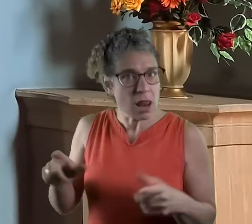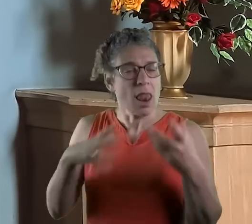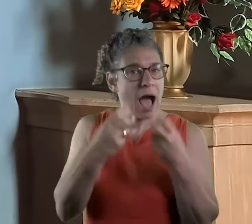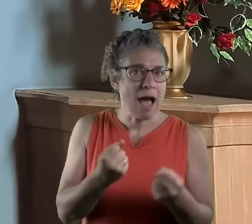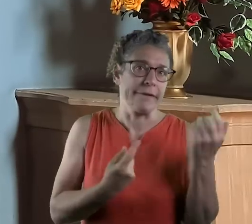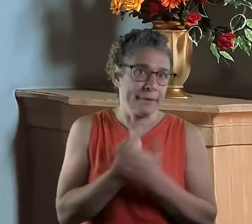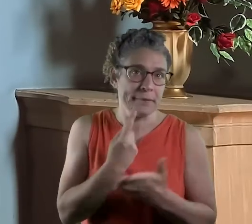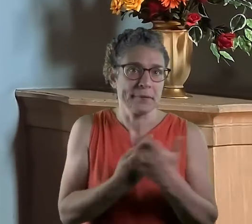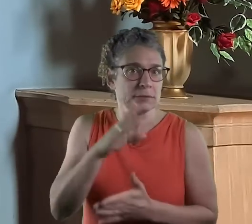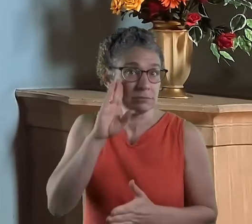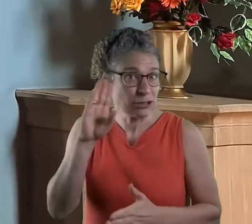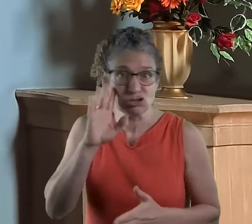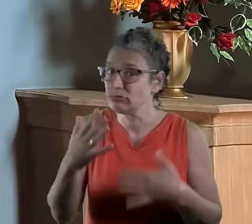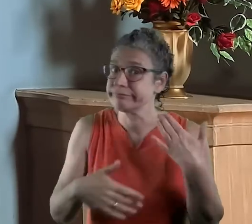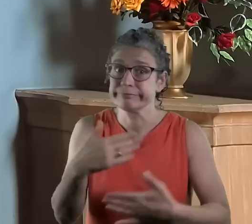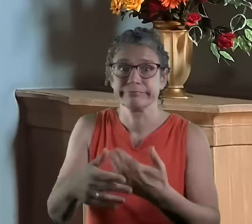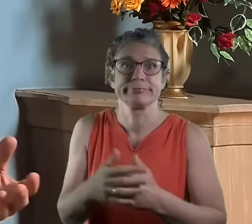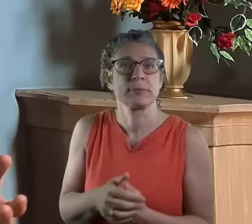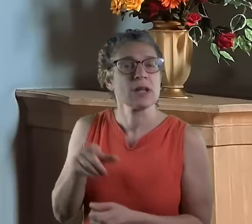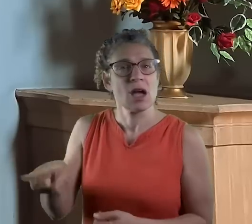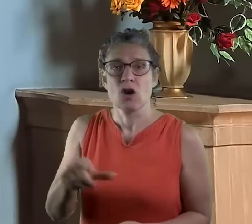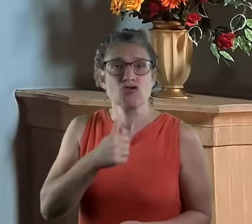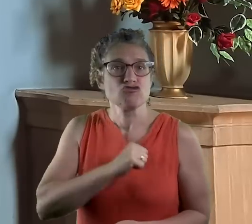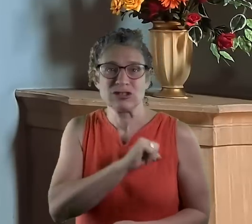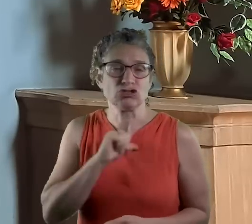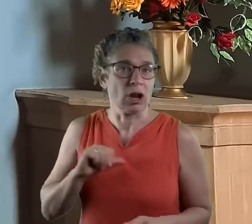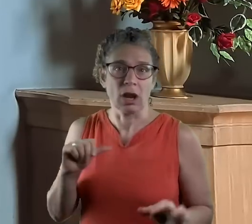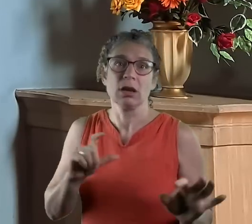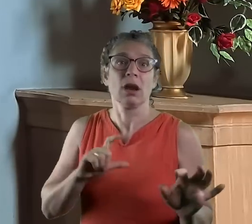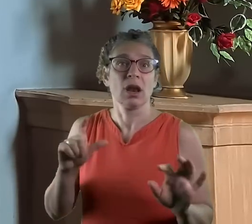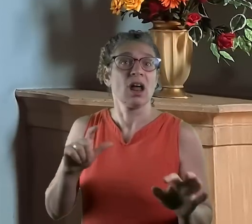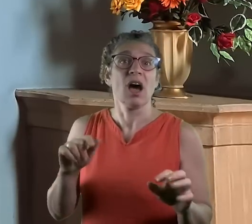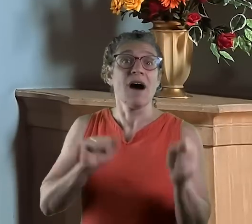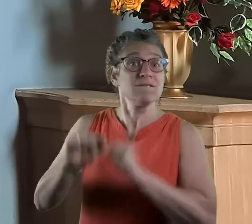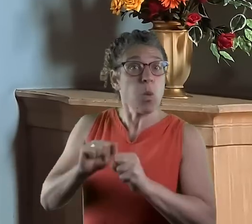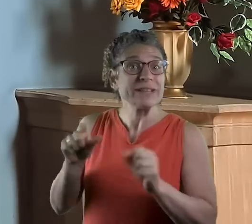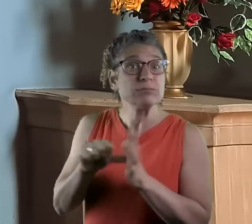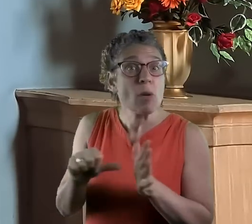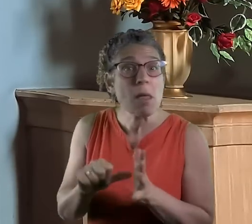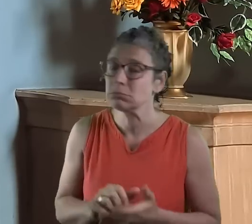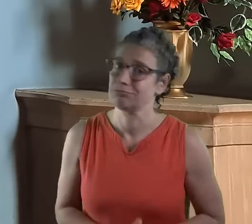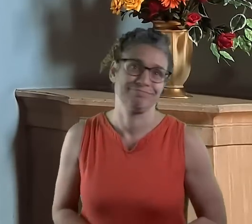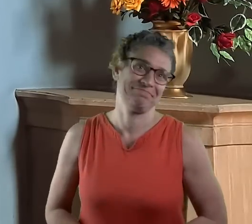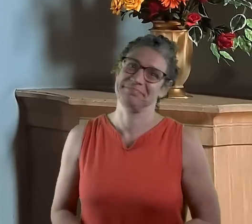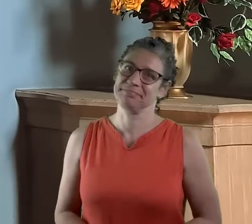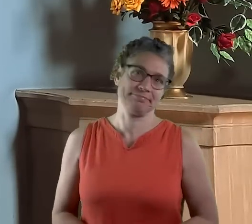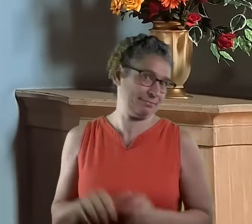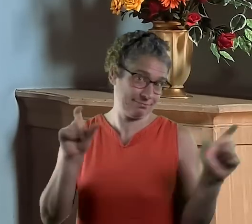and dangers of many kinds. And Christians are not exempt somehow from these.